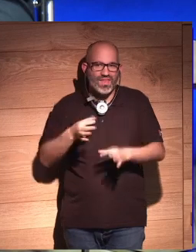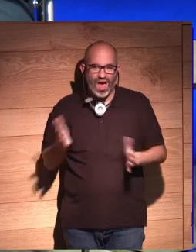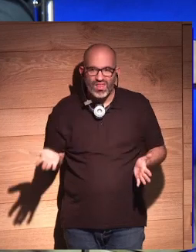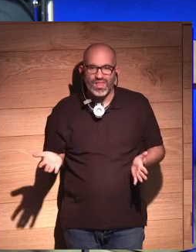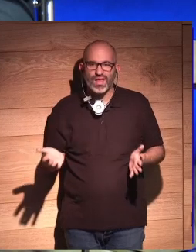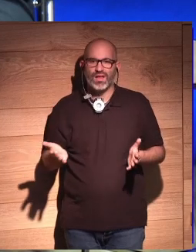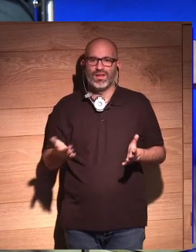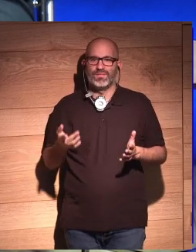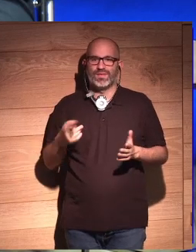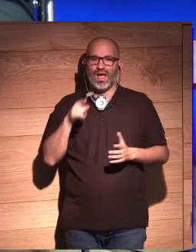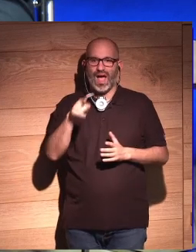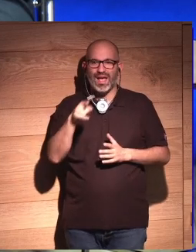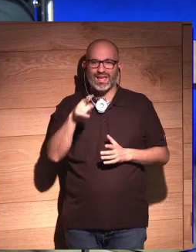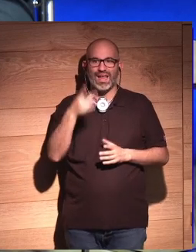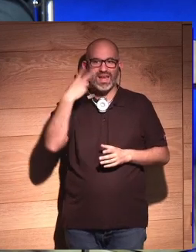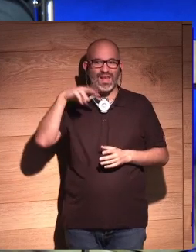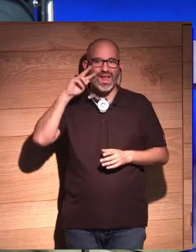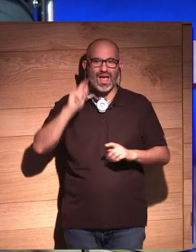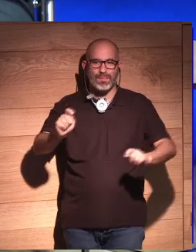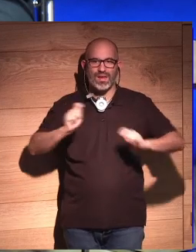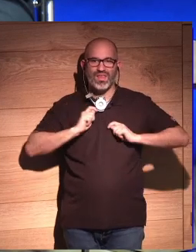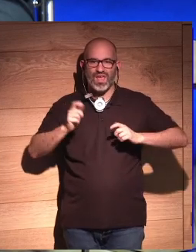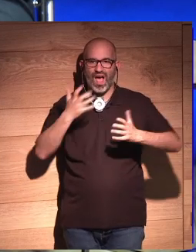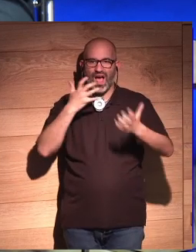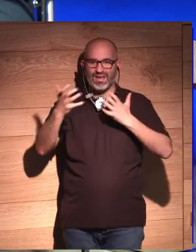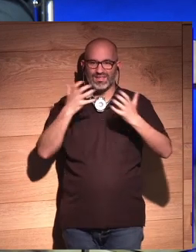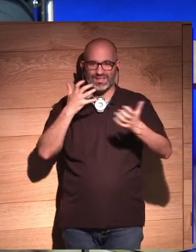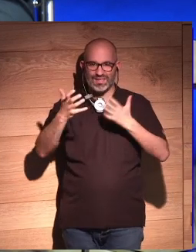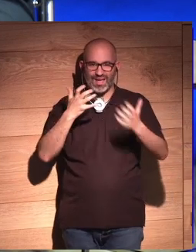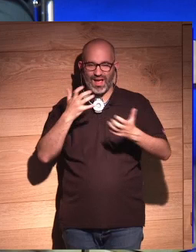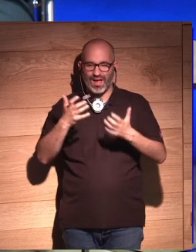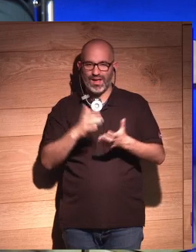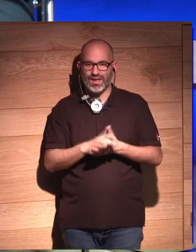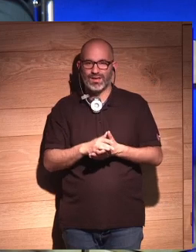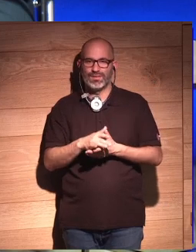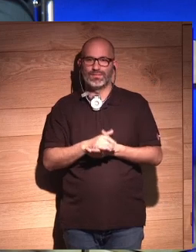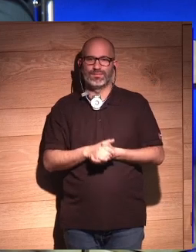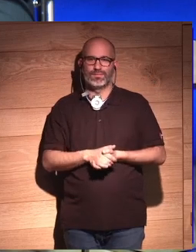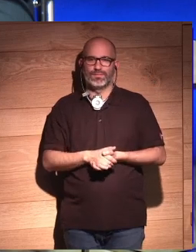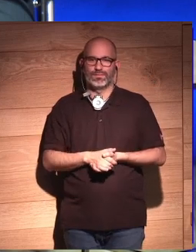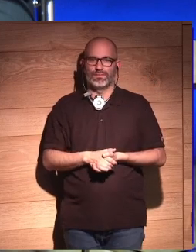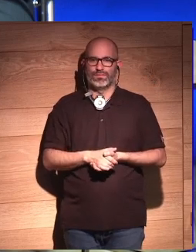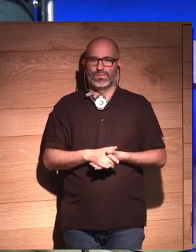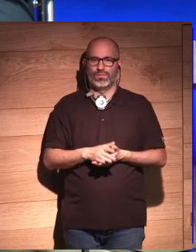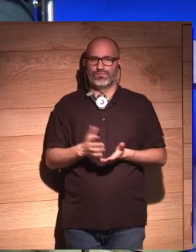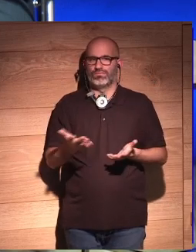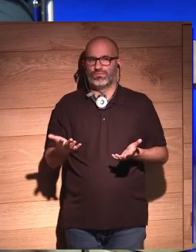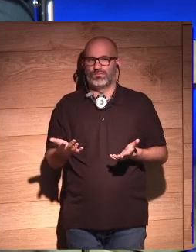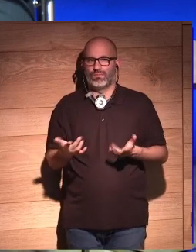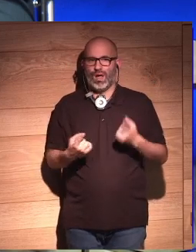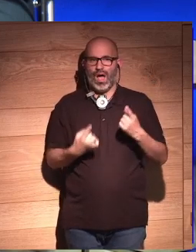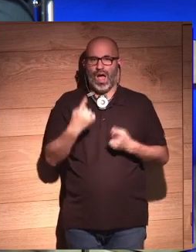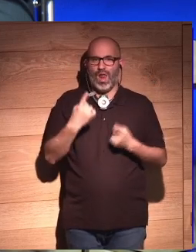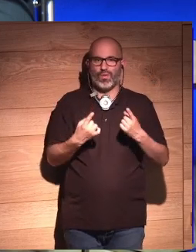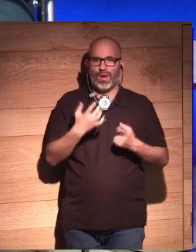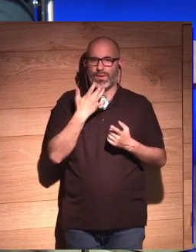see like the date rape, or there was another one made for families that wanted to explore